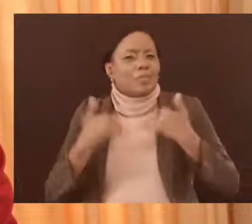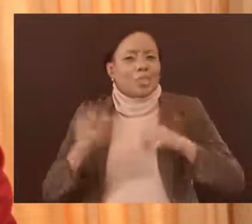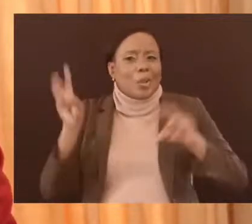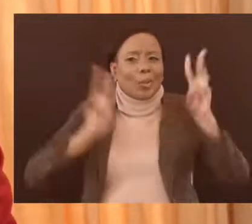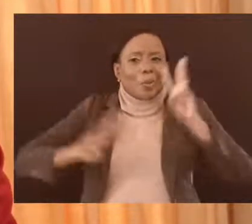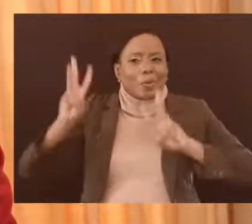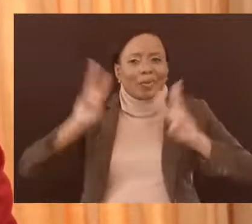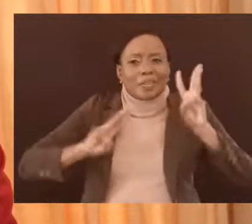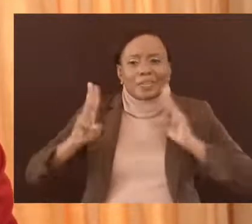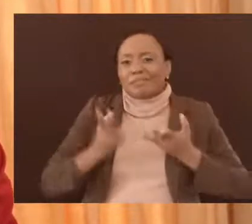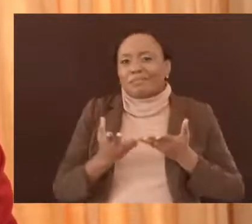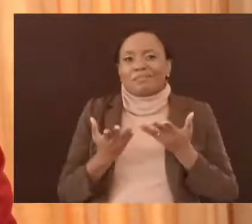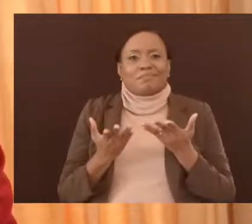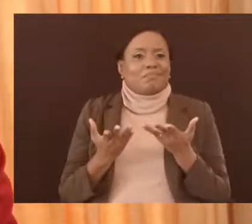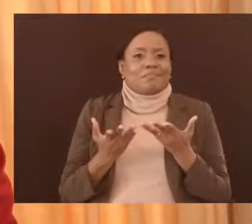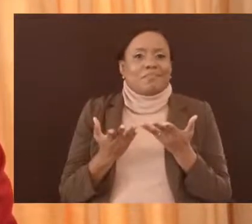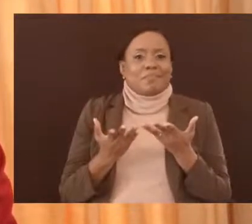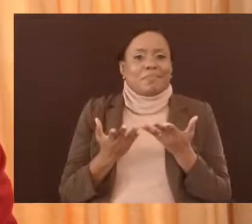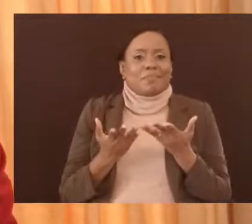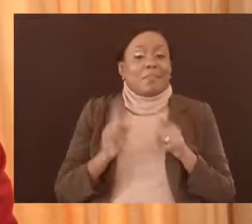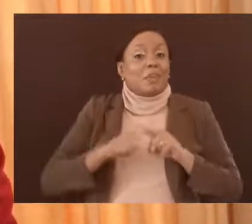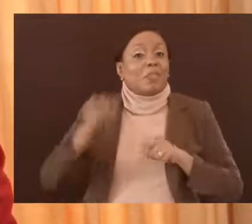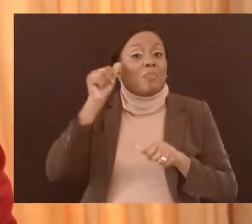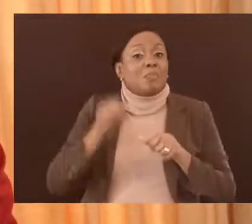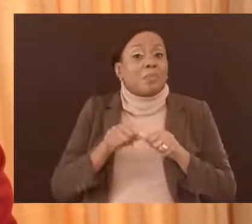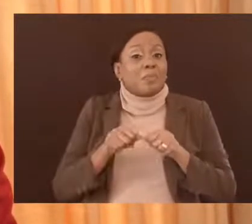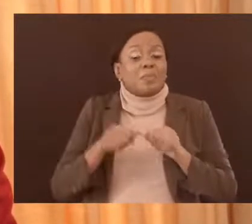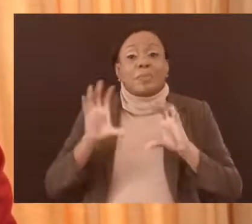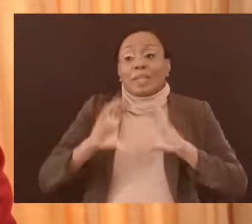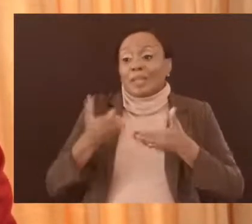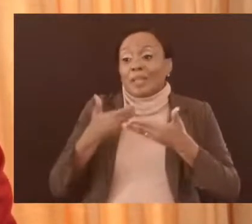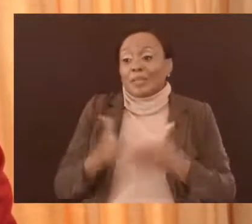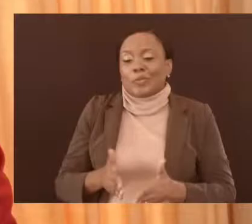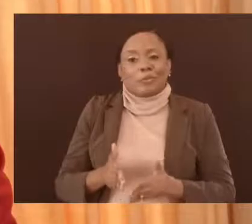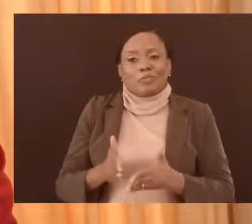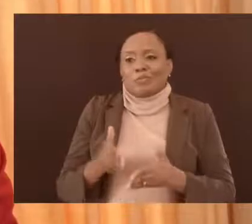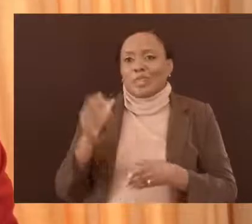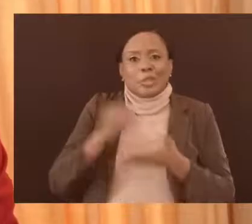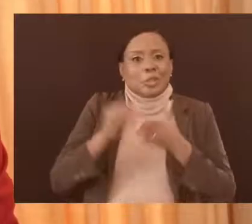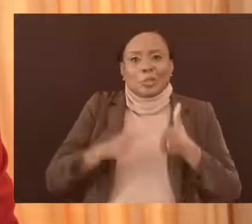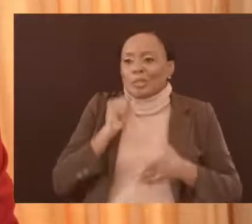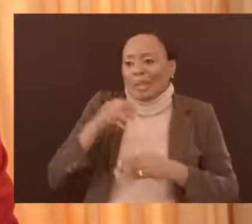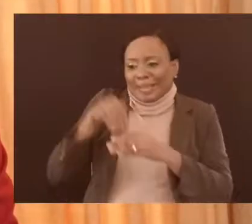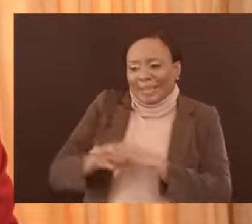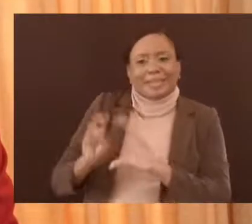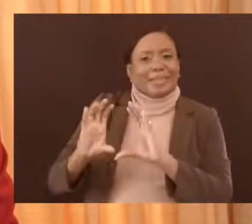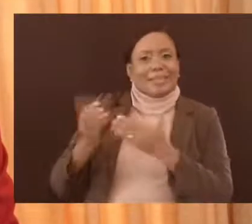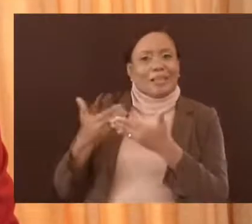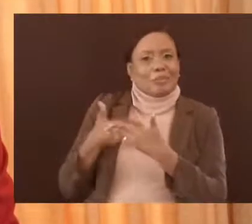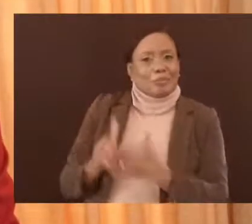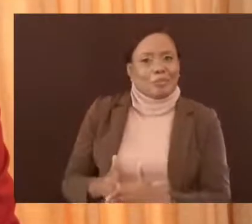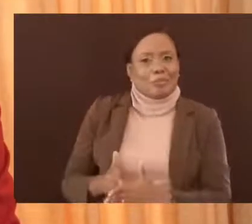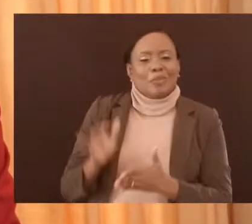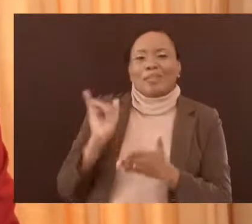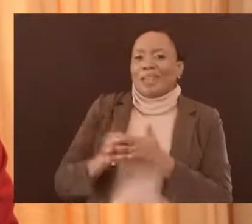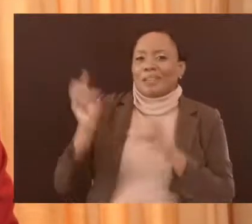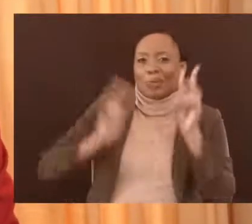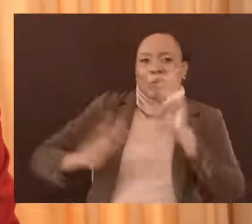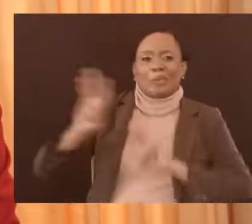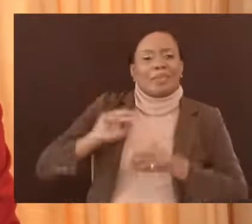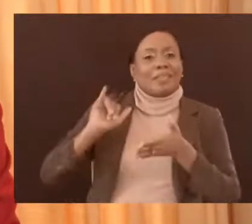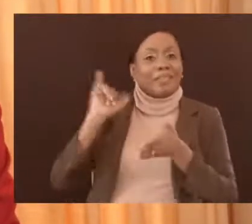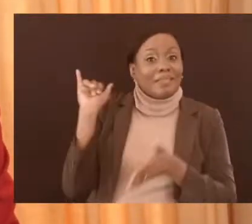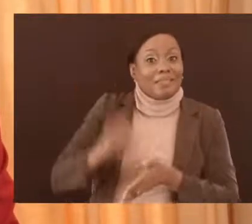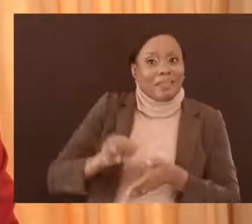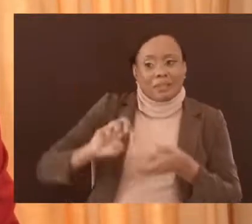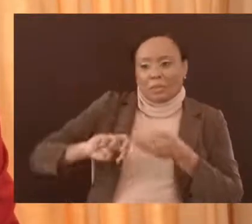given the additional loss of face-to-face time which we will experience for the upcoming term. In relation to action to be